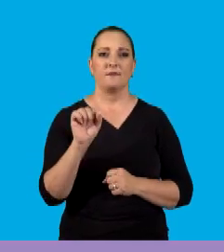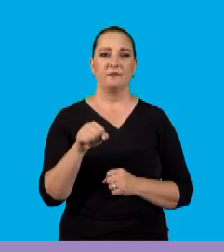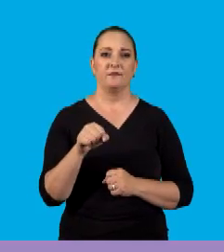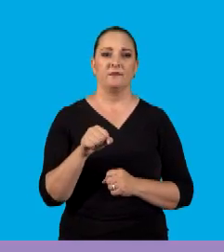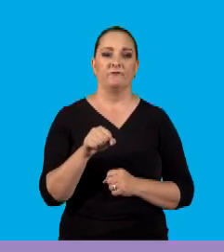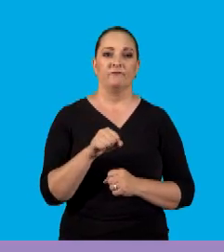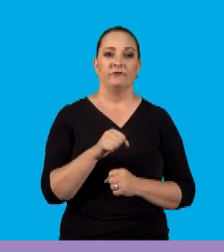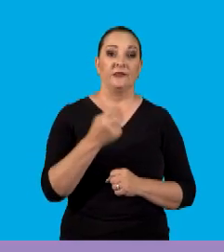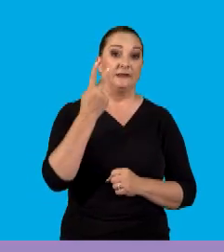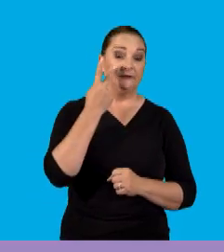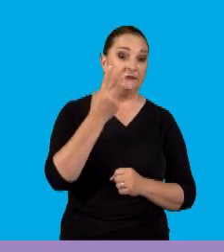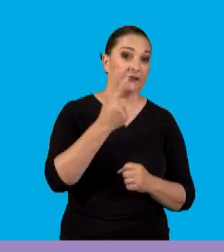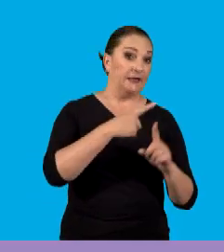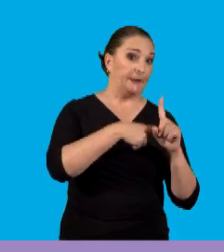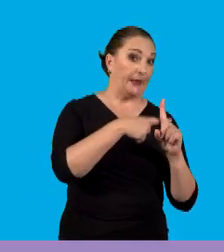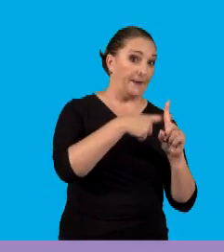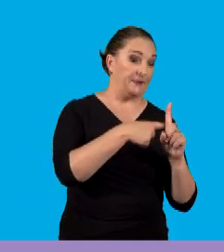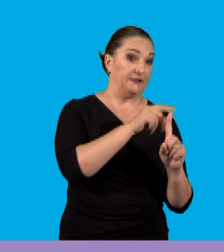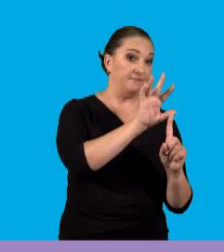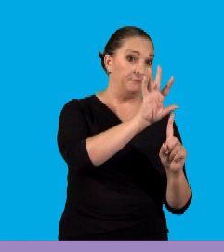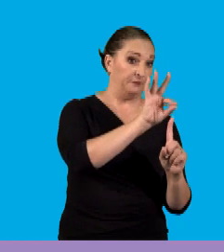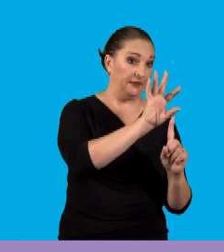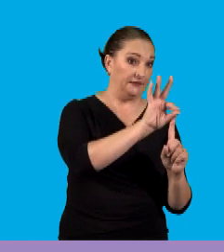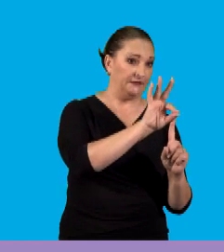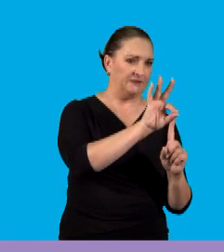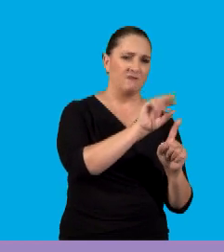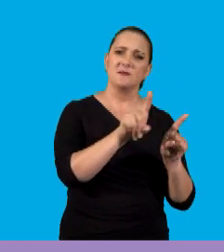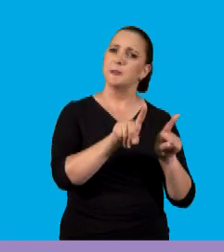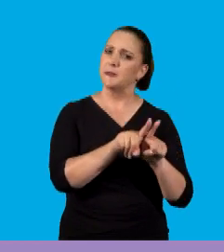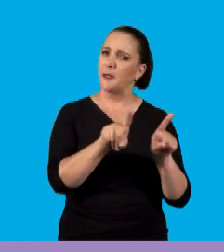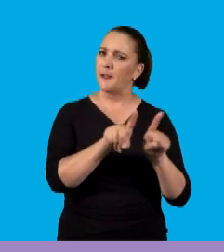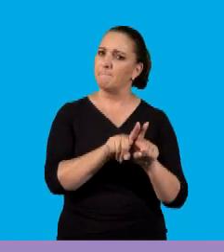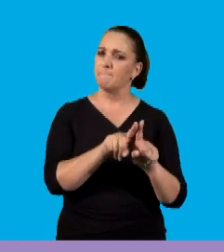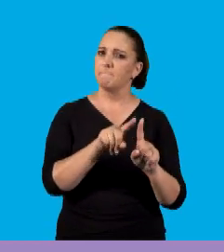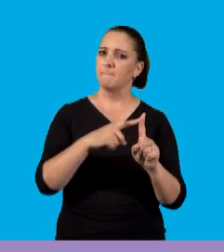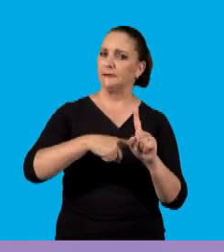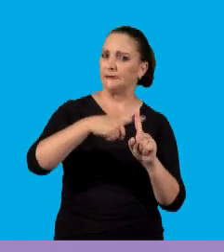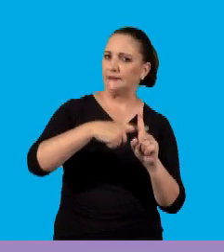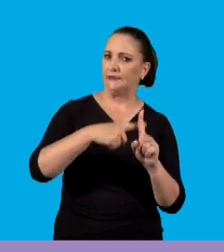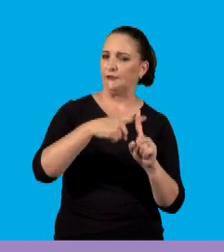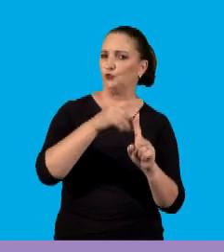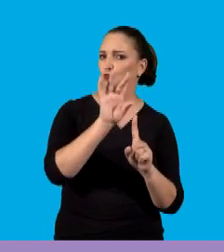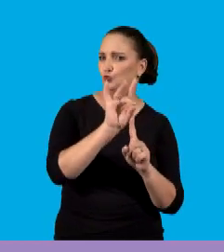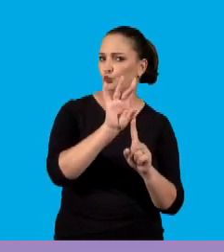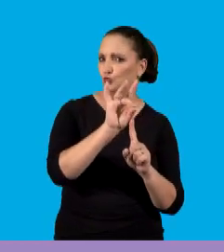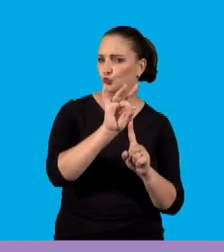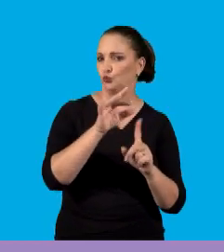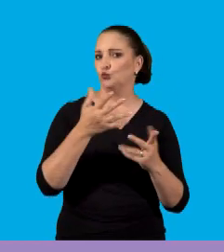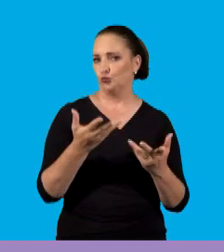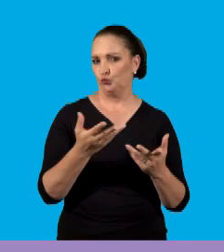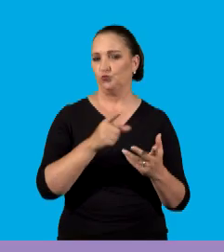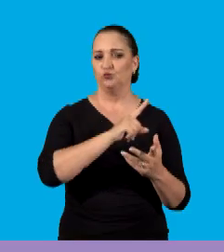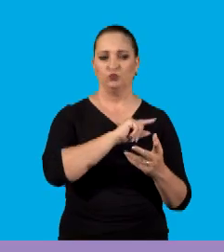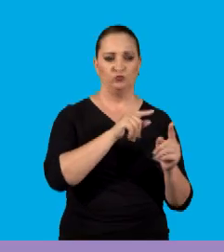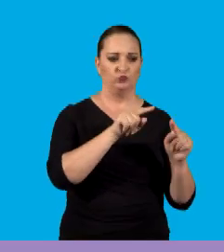see that our temperature on Monday was exactly the same as our temperature on Tuesday.